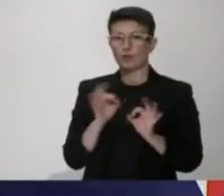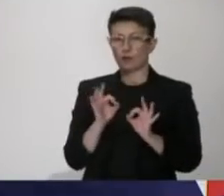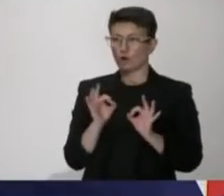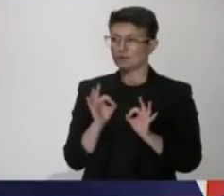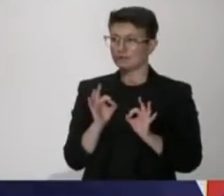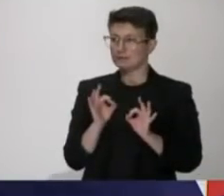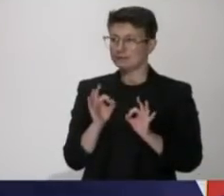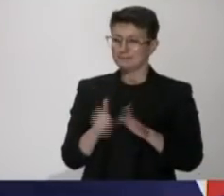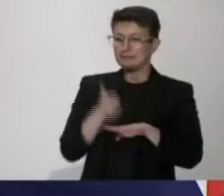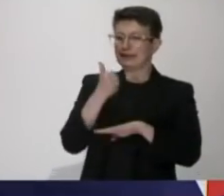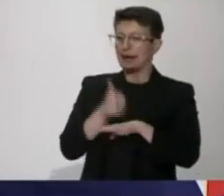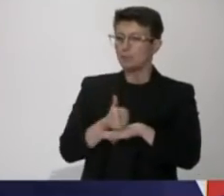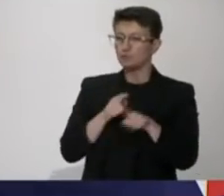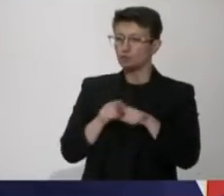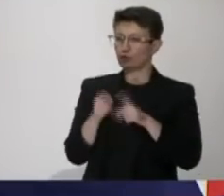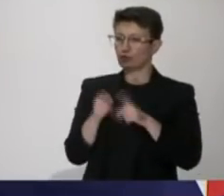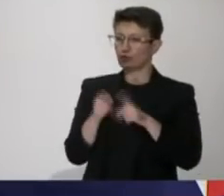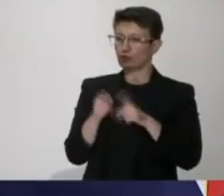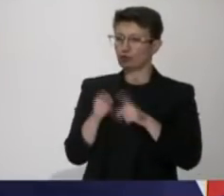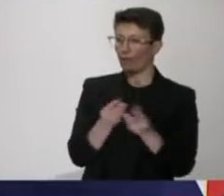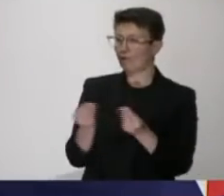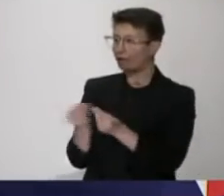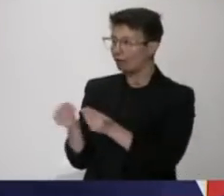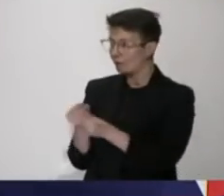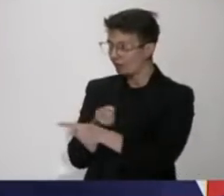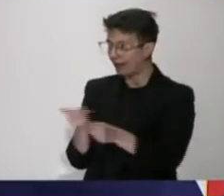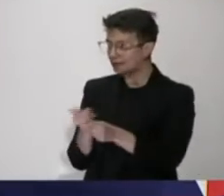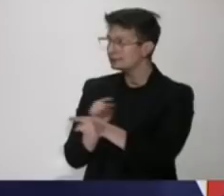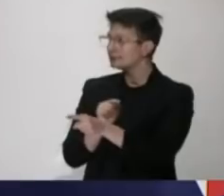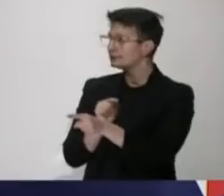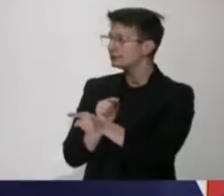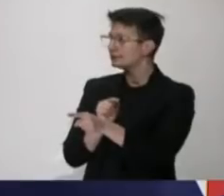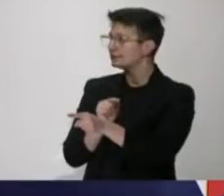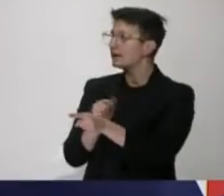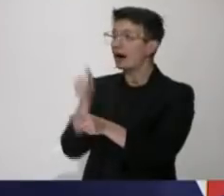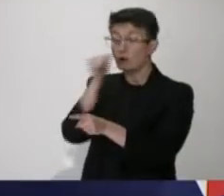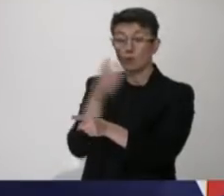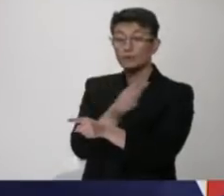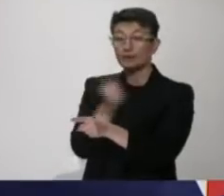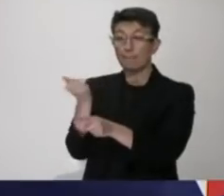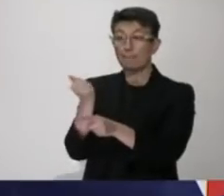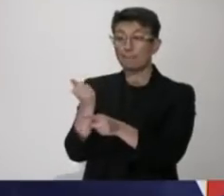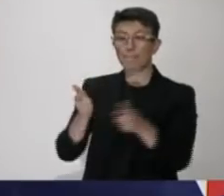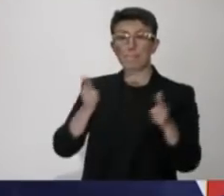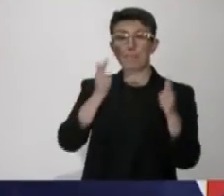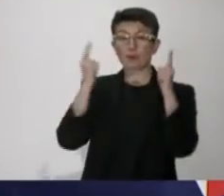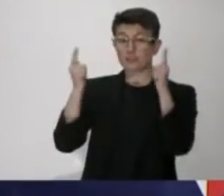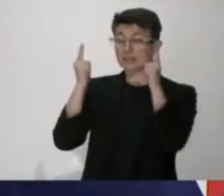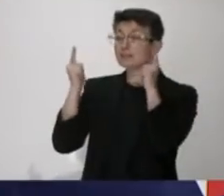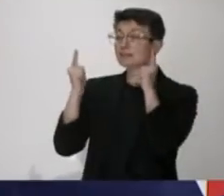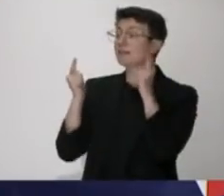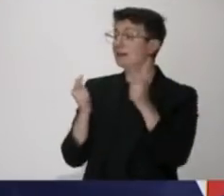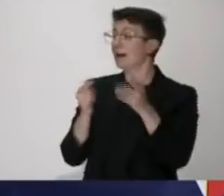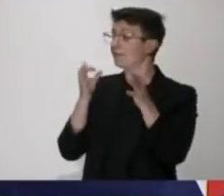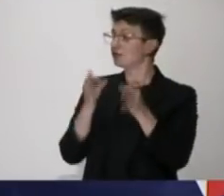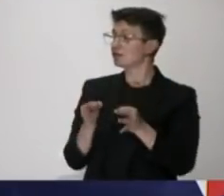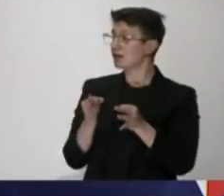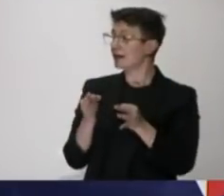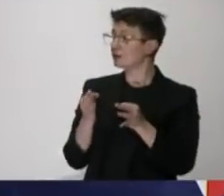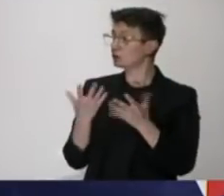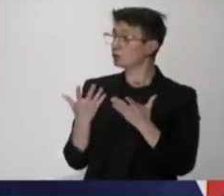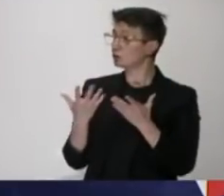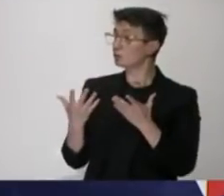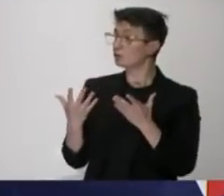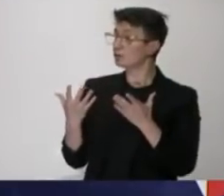know that a number of employers have done this, that in taking the wage subsidy scheme, as long as they meet the criteria of it, they can